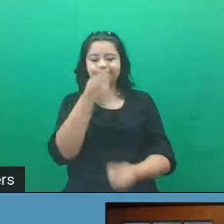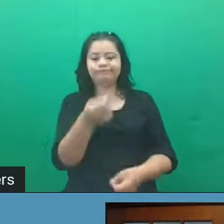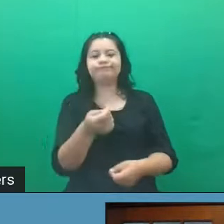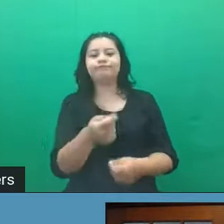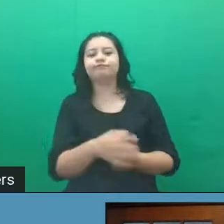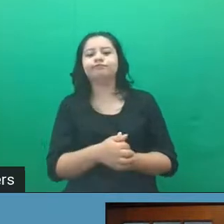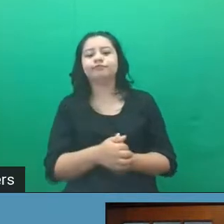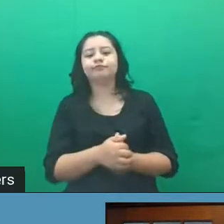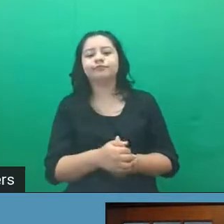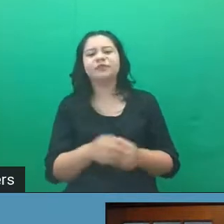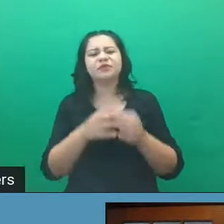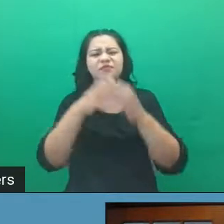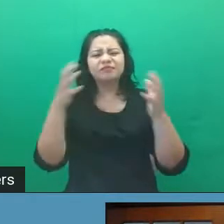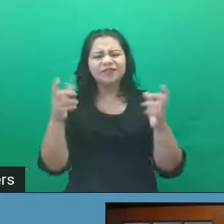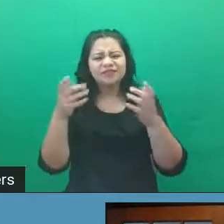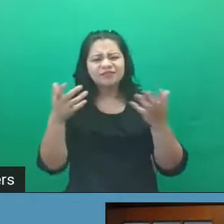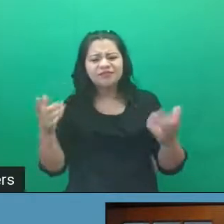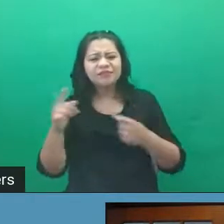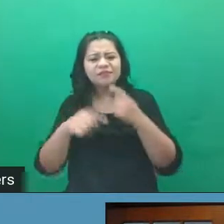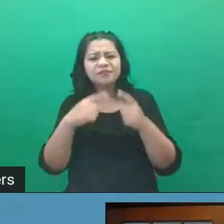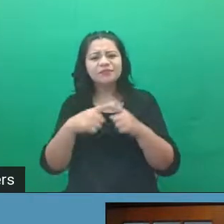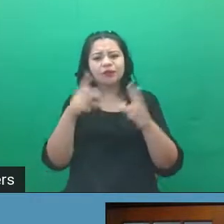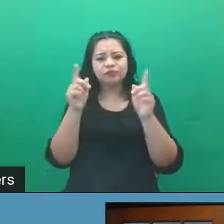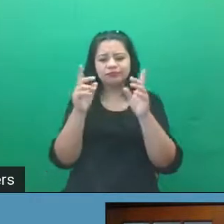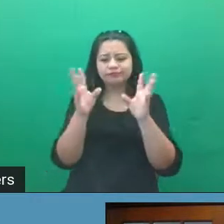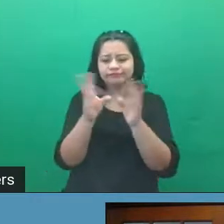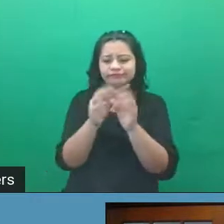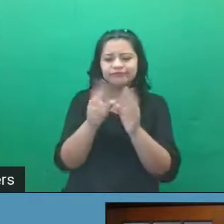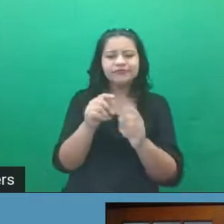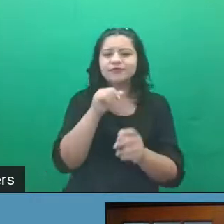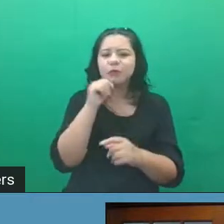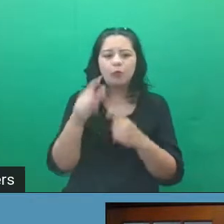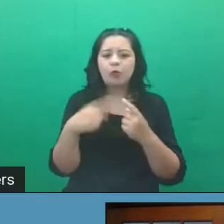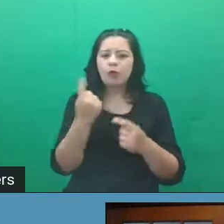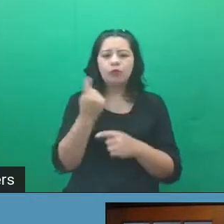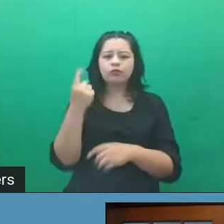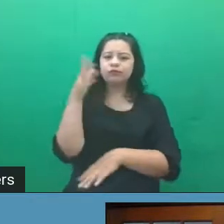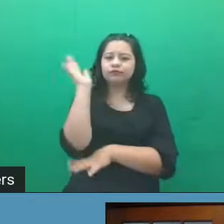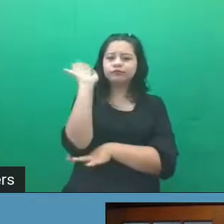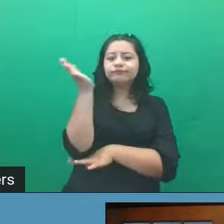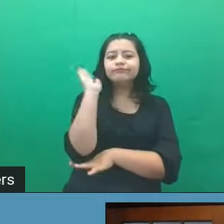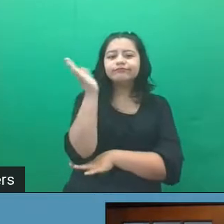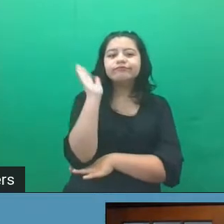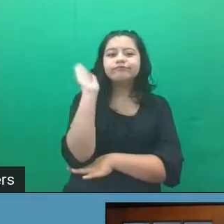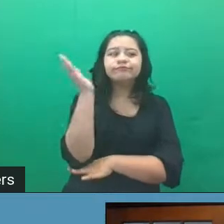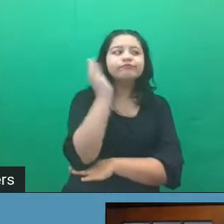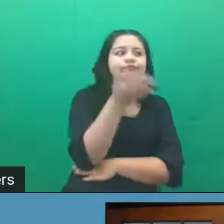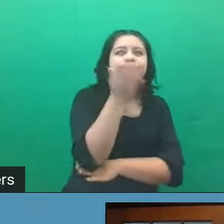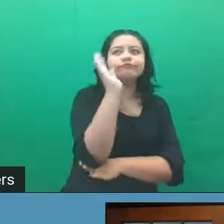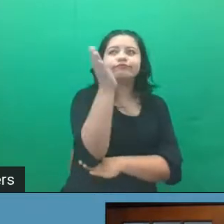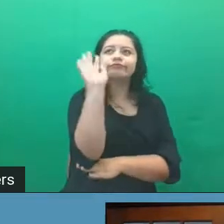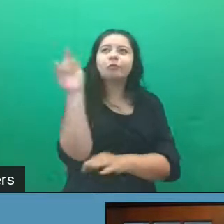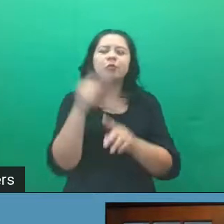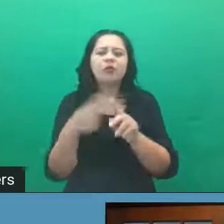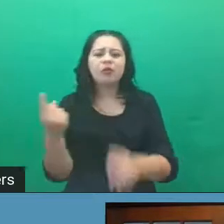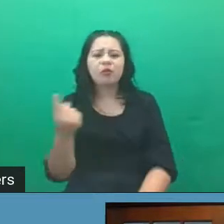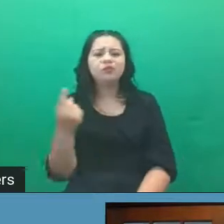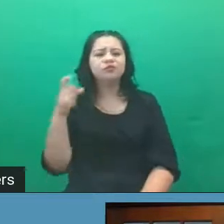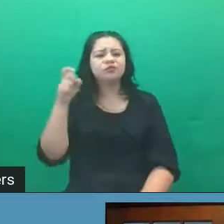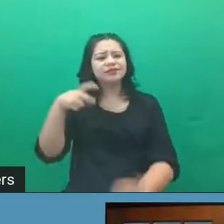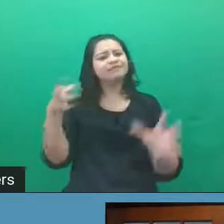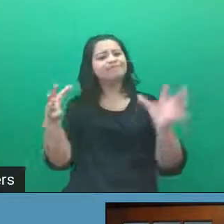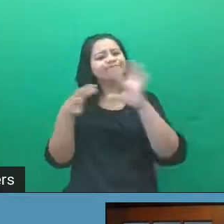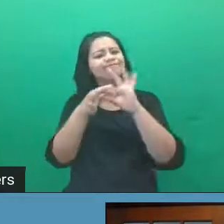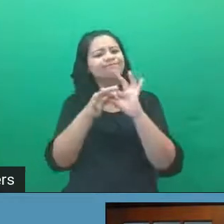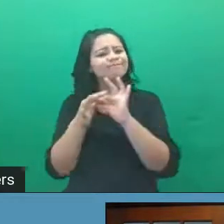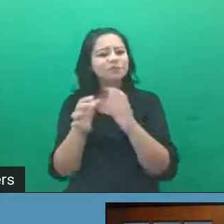There's many things about meetings that are not just about presenting information. It's about connecting with others. So that's why I